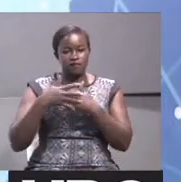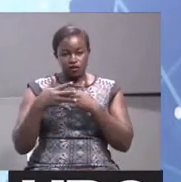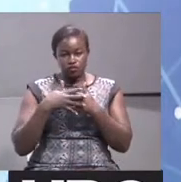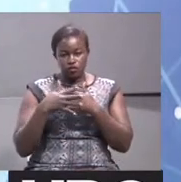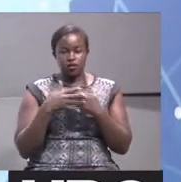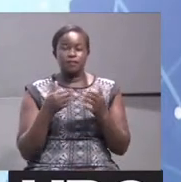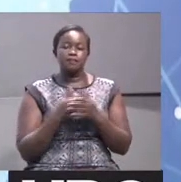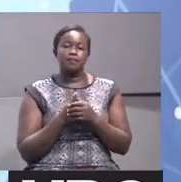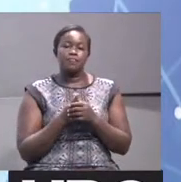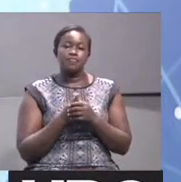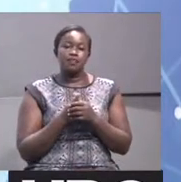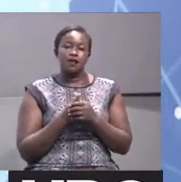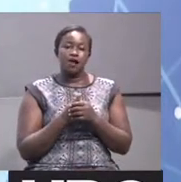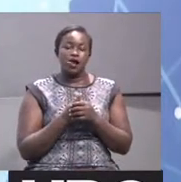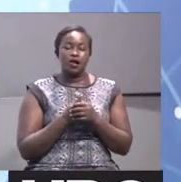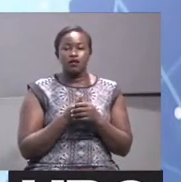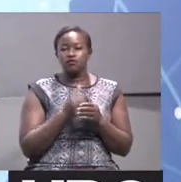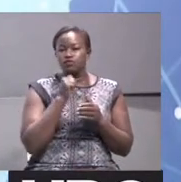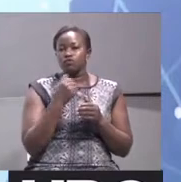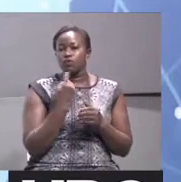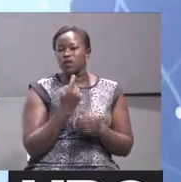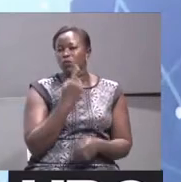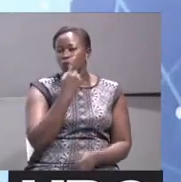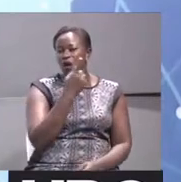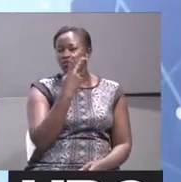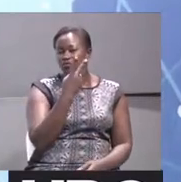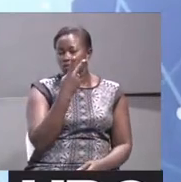output capacity of 120